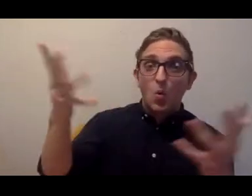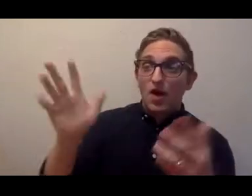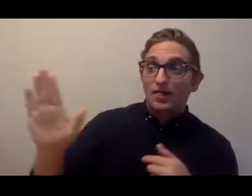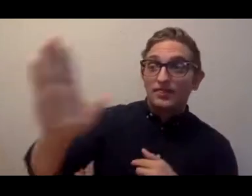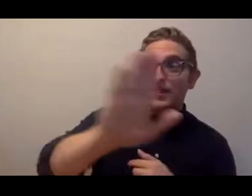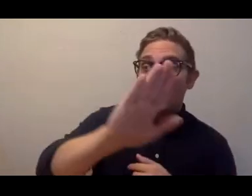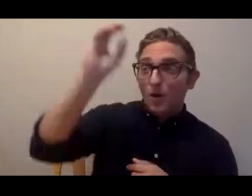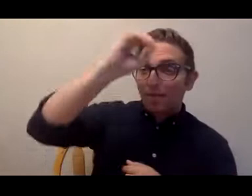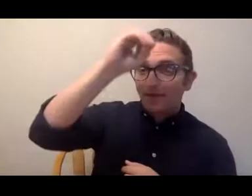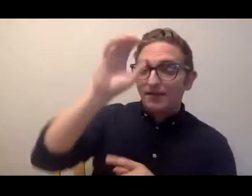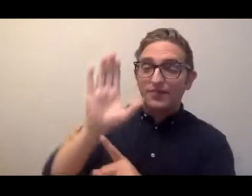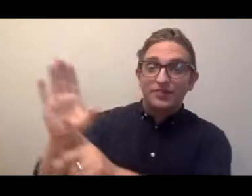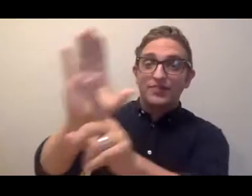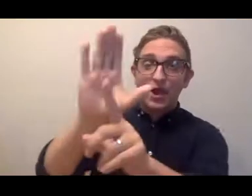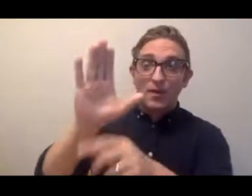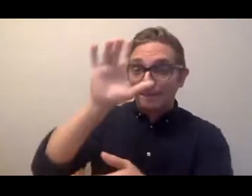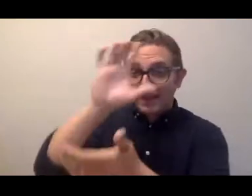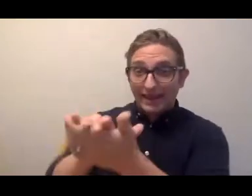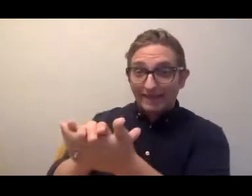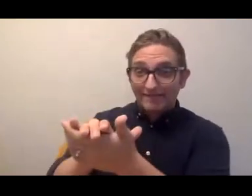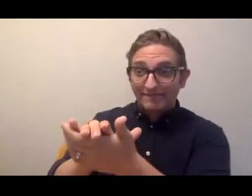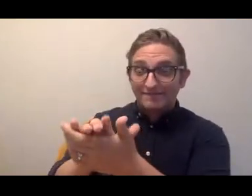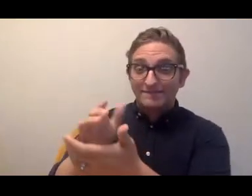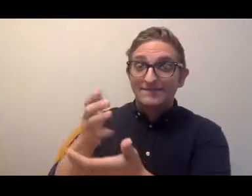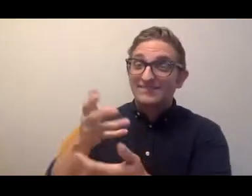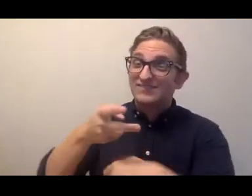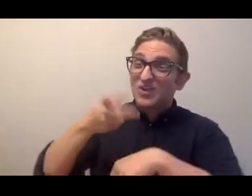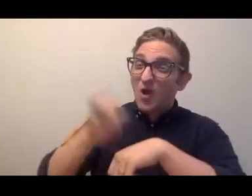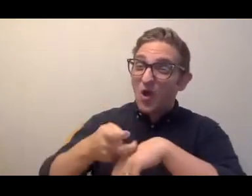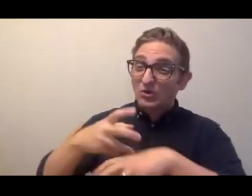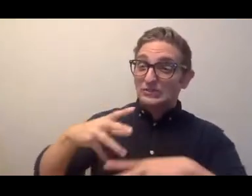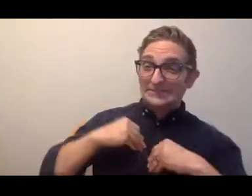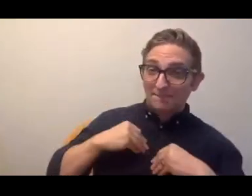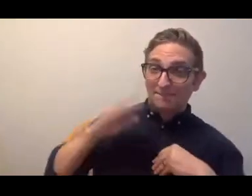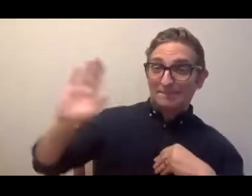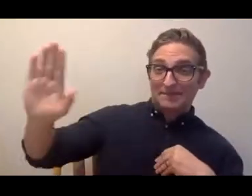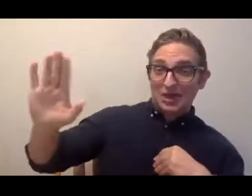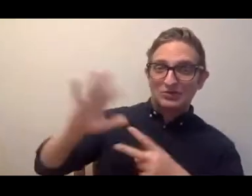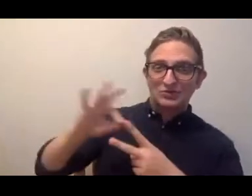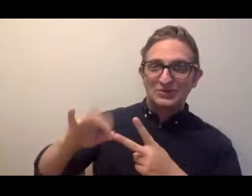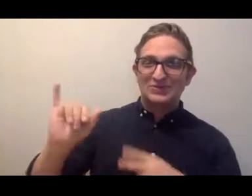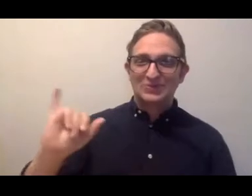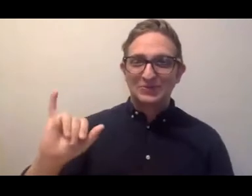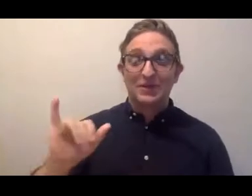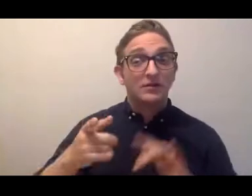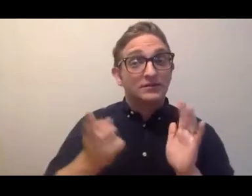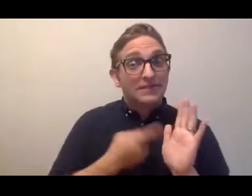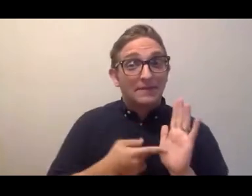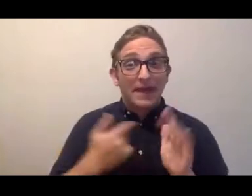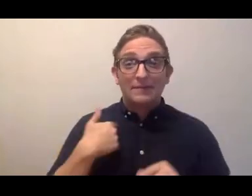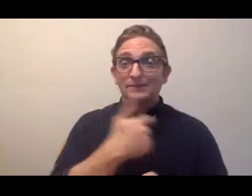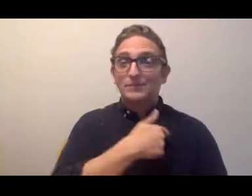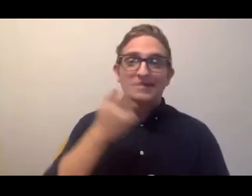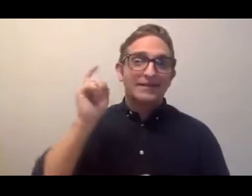virus. Right. That makes sense. And that's a hard thing to do. So we've missed some things as a result.